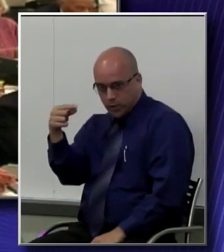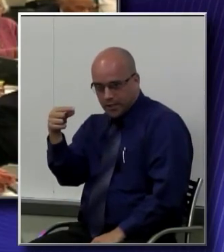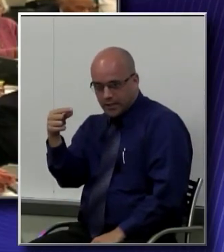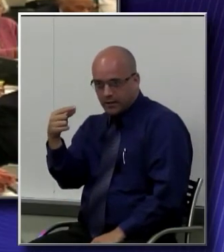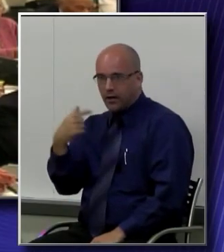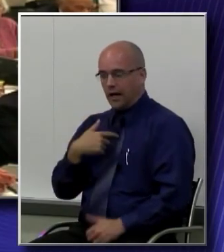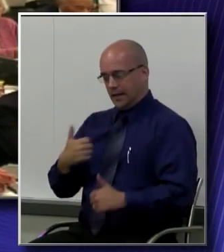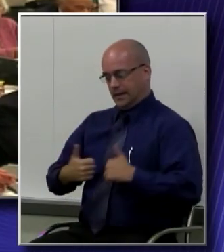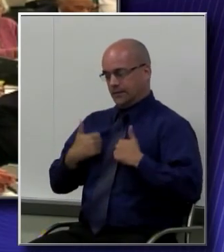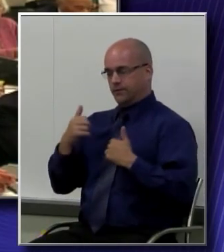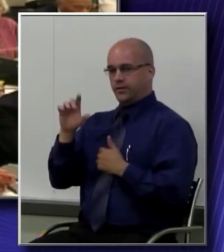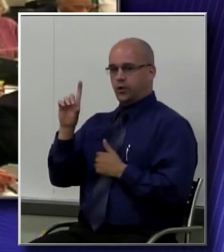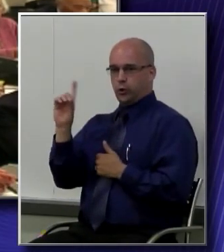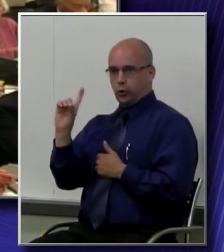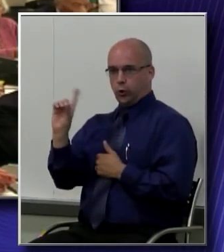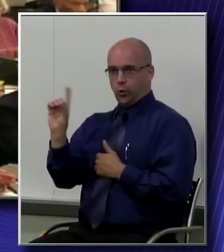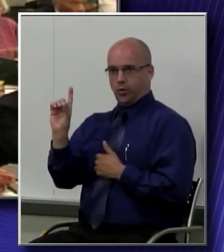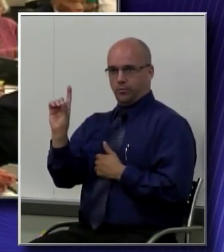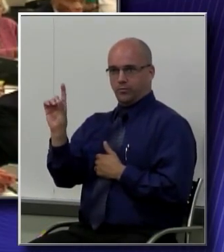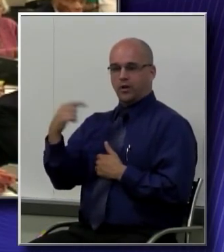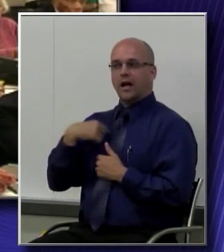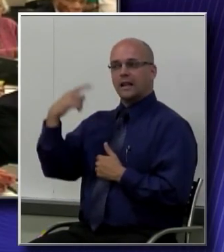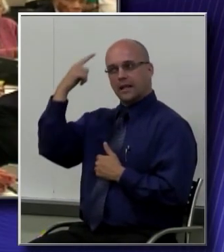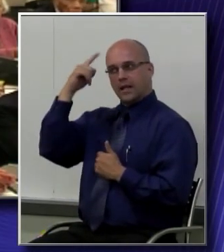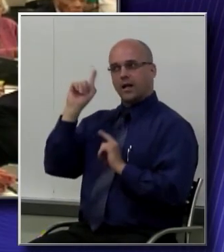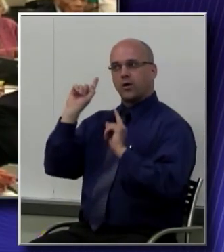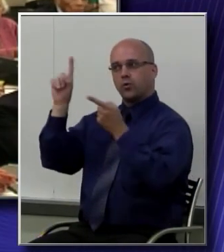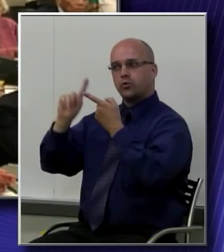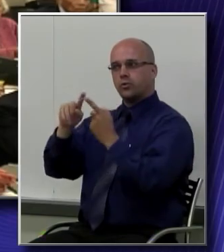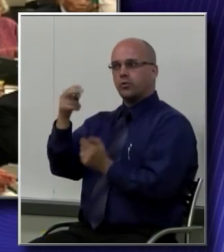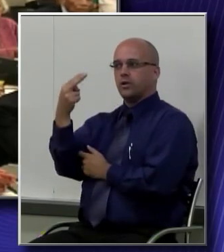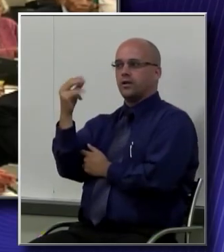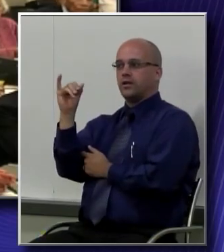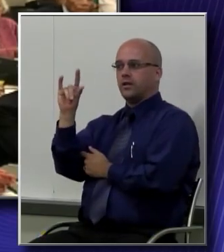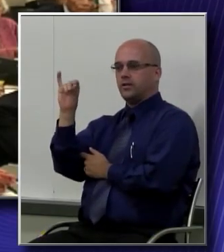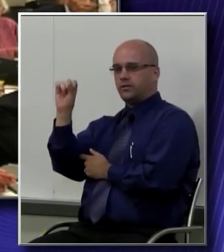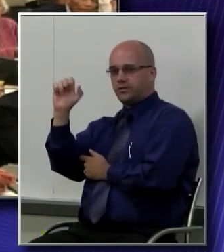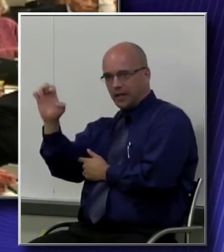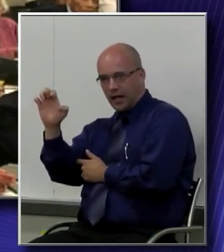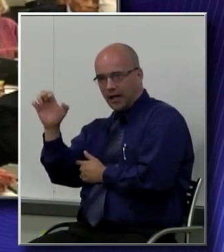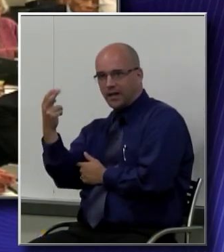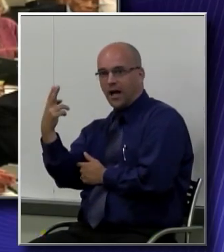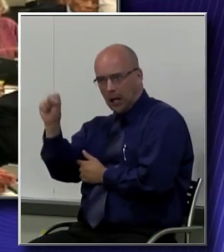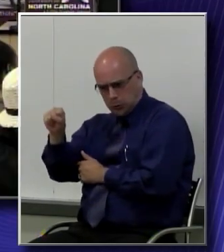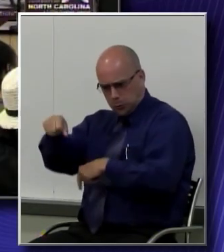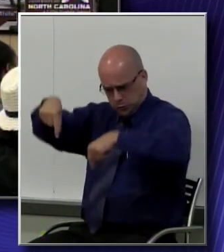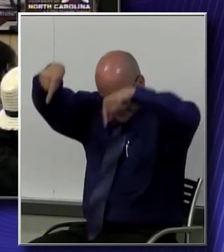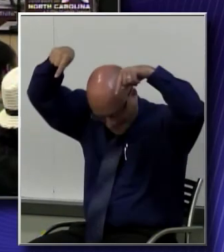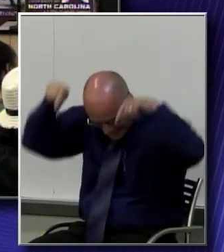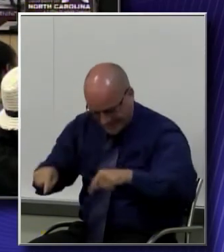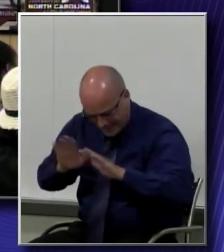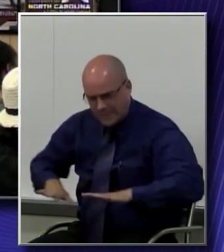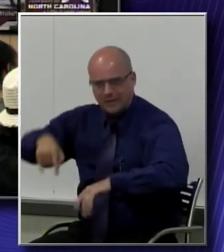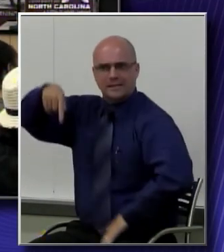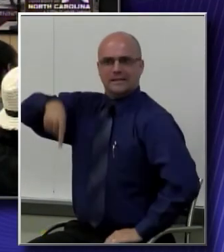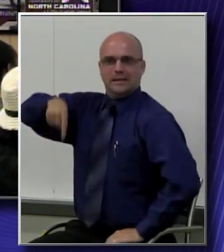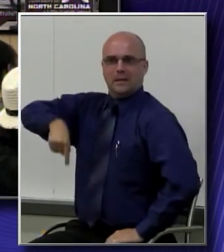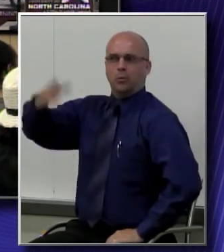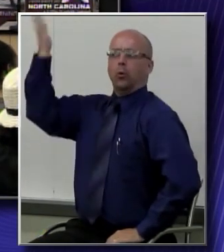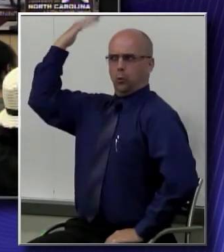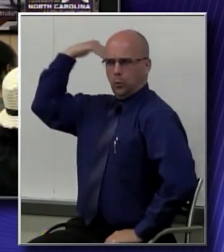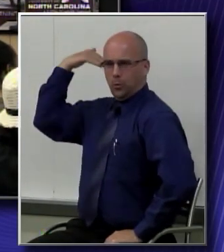native. I believe I attended Hillside High School right on this spot in the old